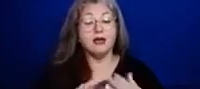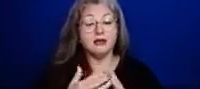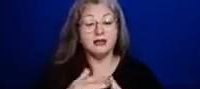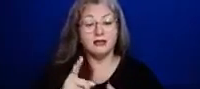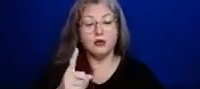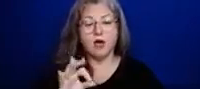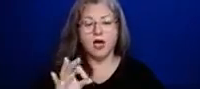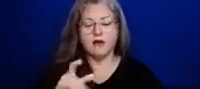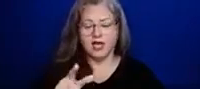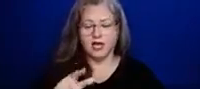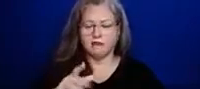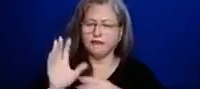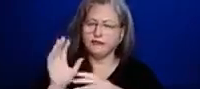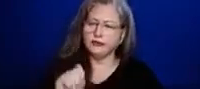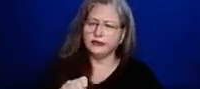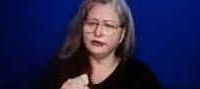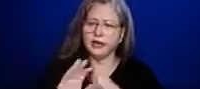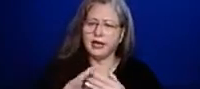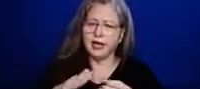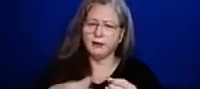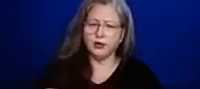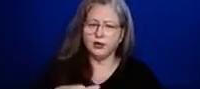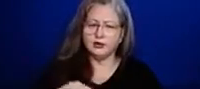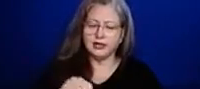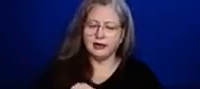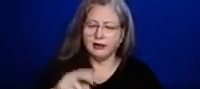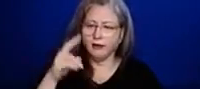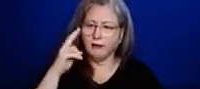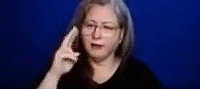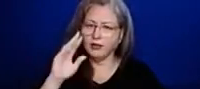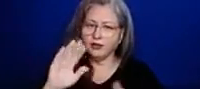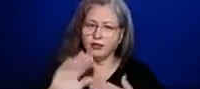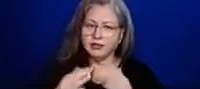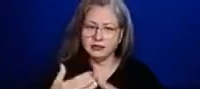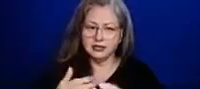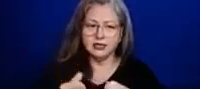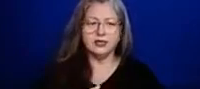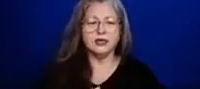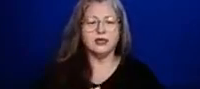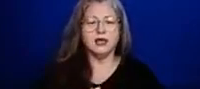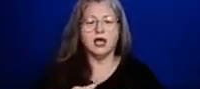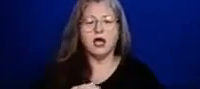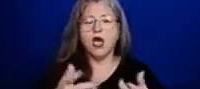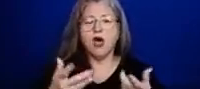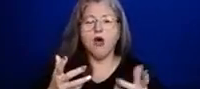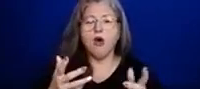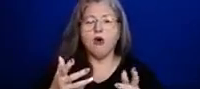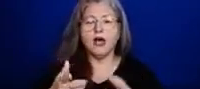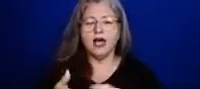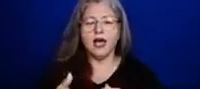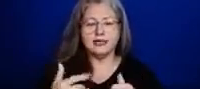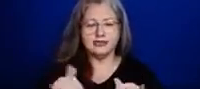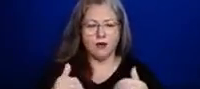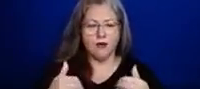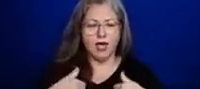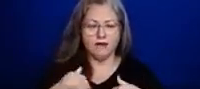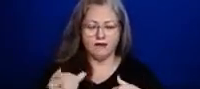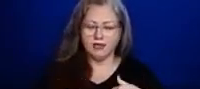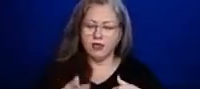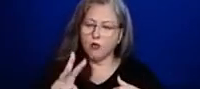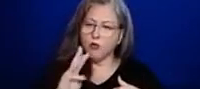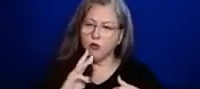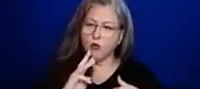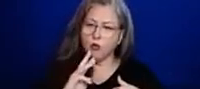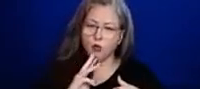well, Xochimilco is one of the most traditional neighborhoods in Mexico City. Mm-hmm. And it still has